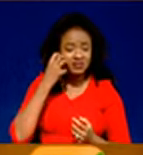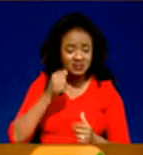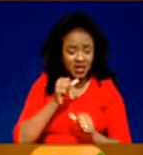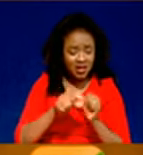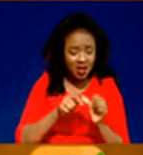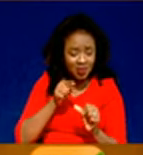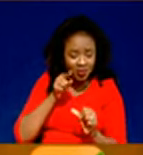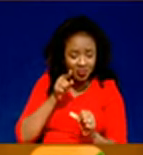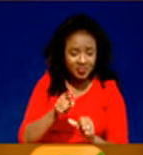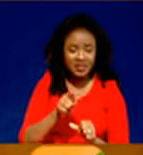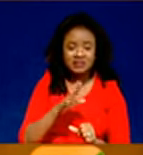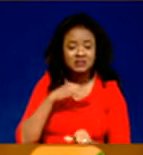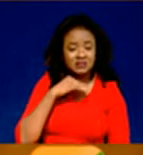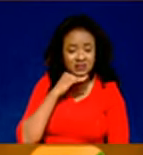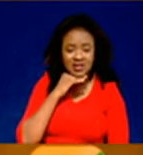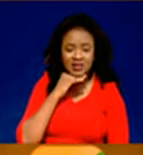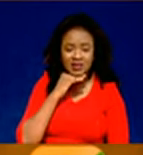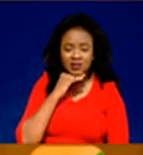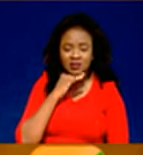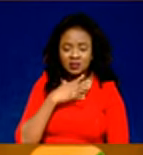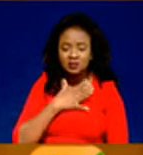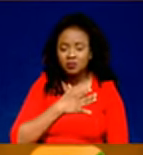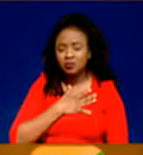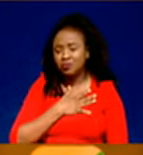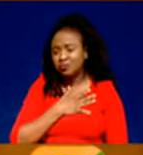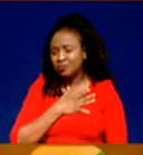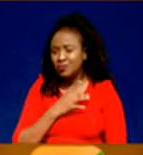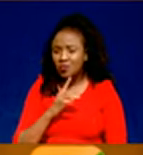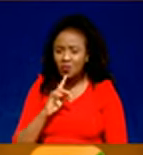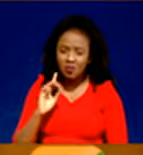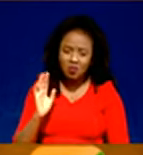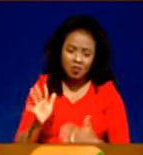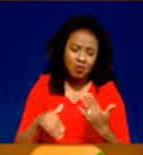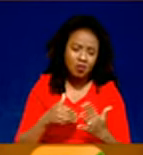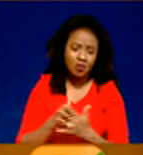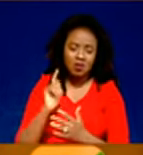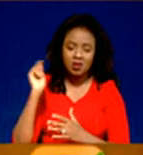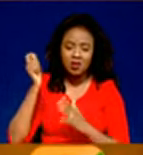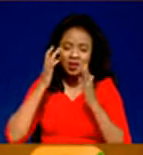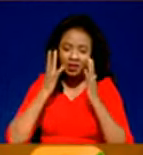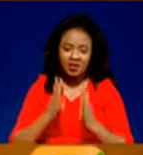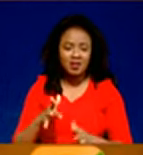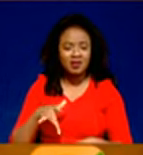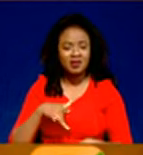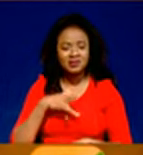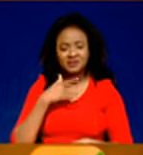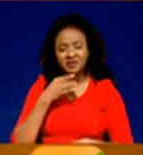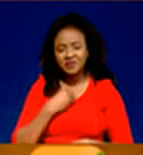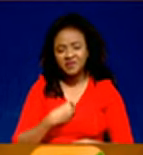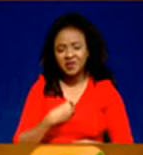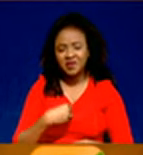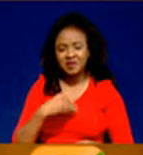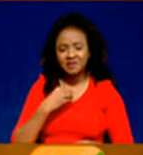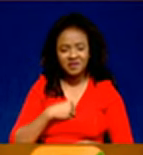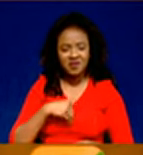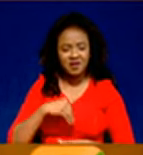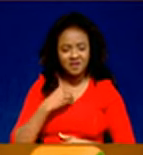passing on is shared by all of the people of Kenya. and